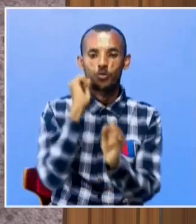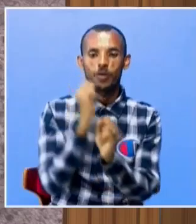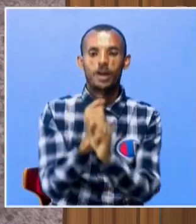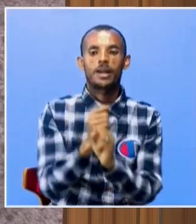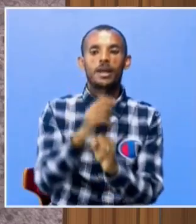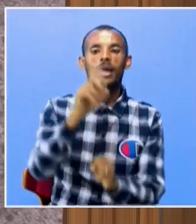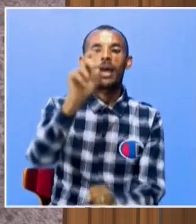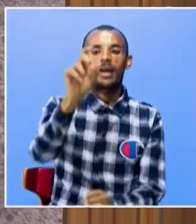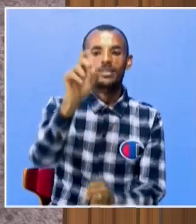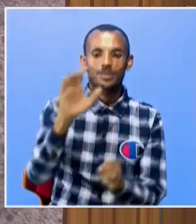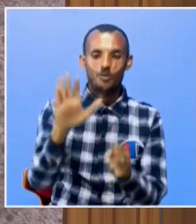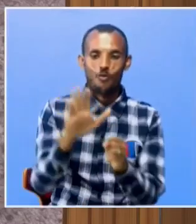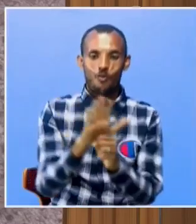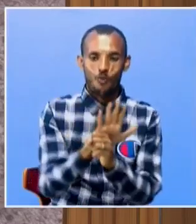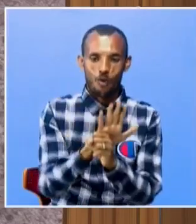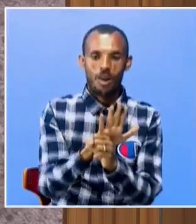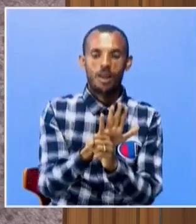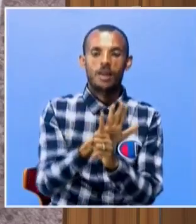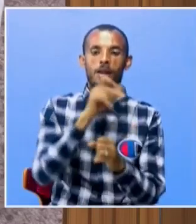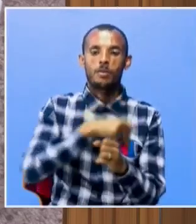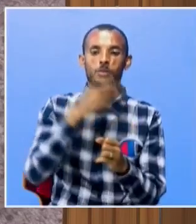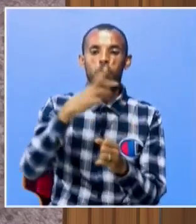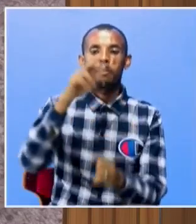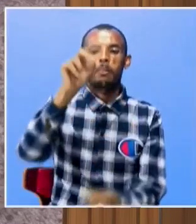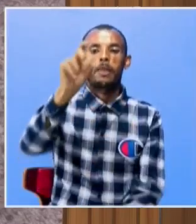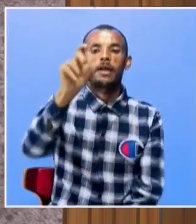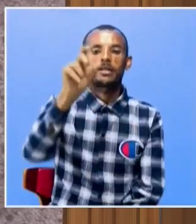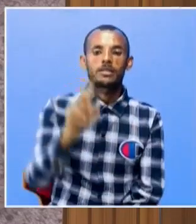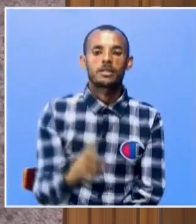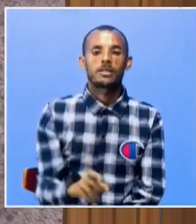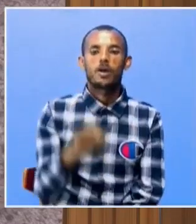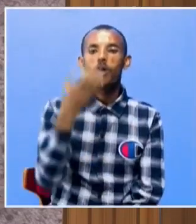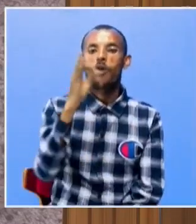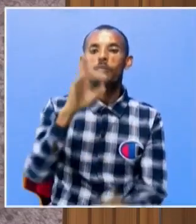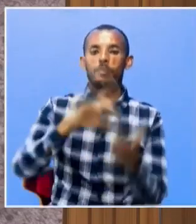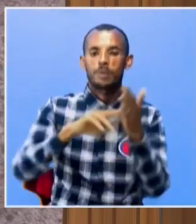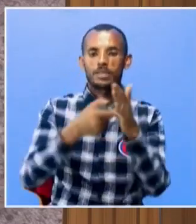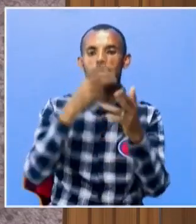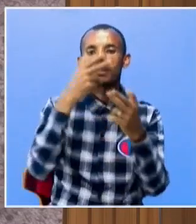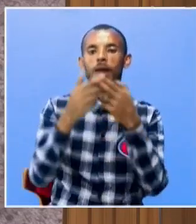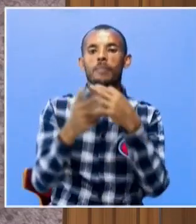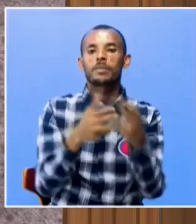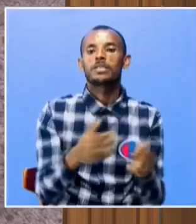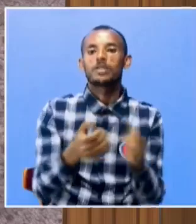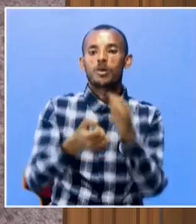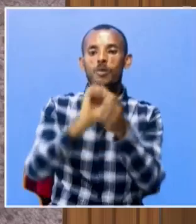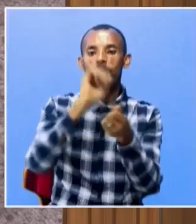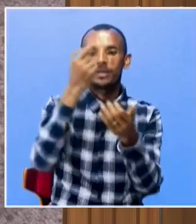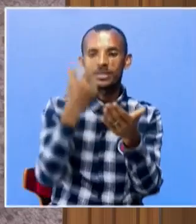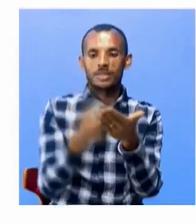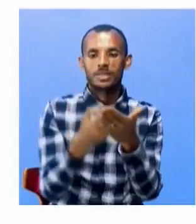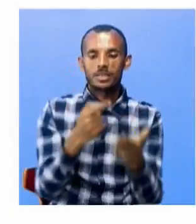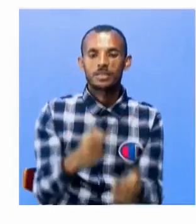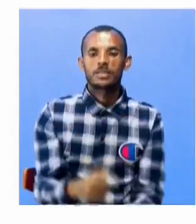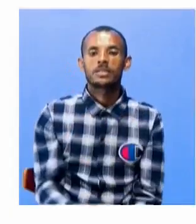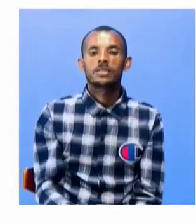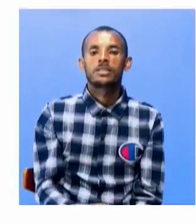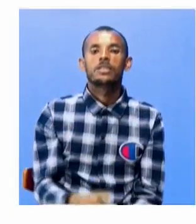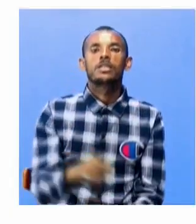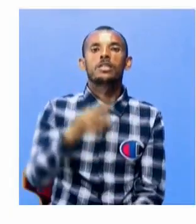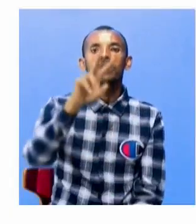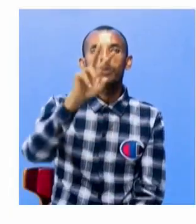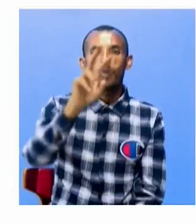full salary or the variable x. Of means times, so let's convert this into product